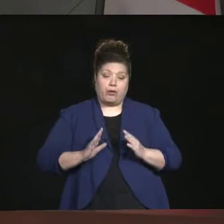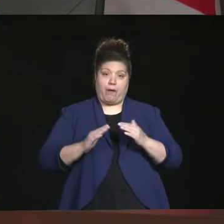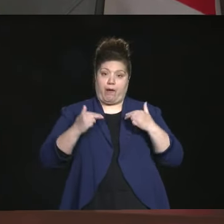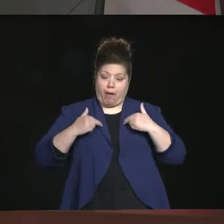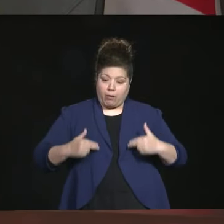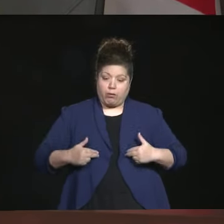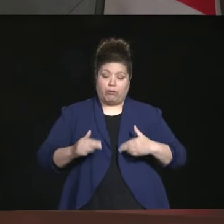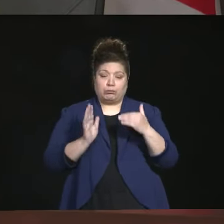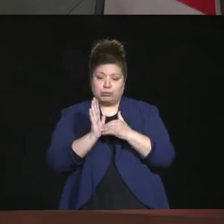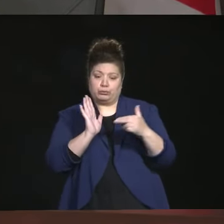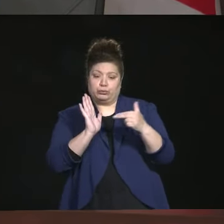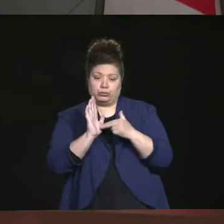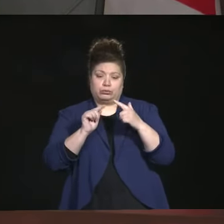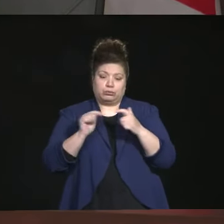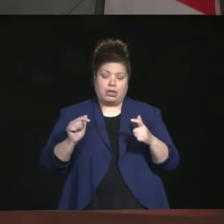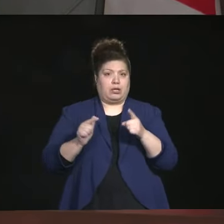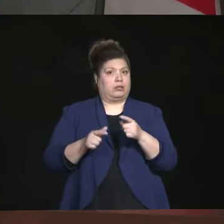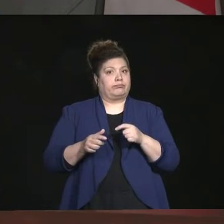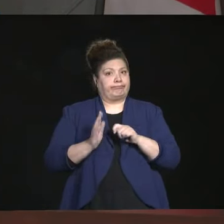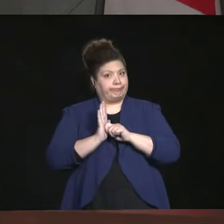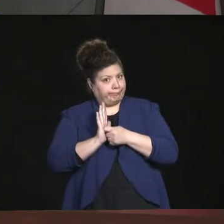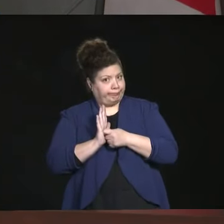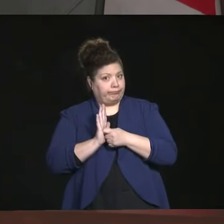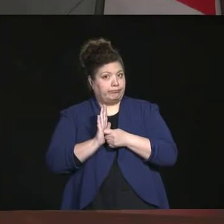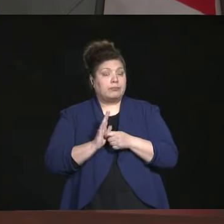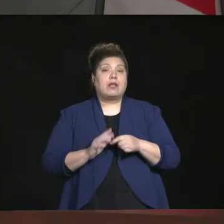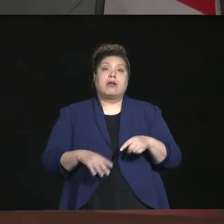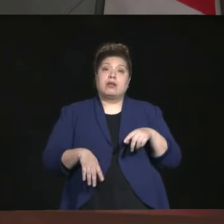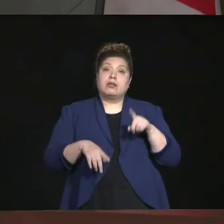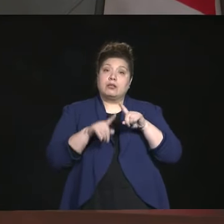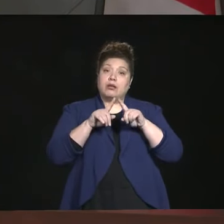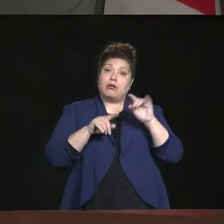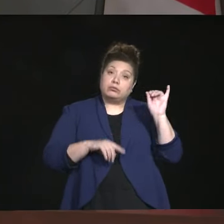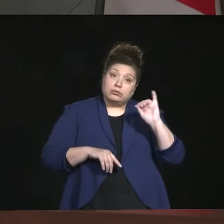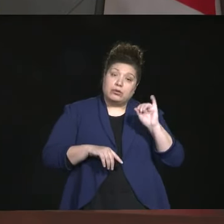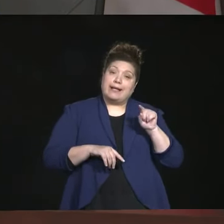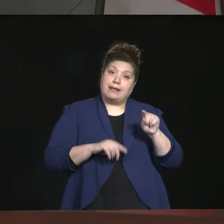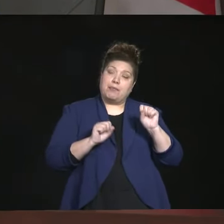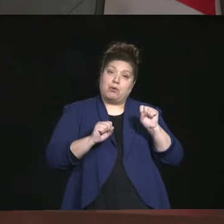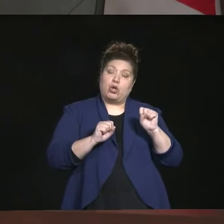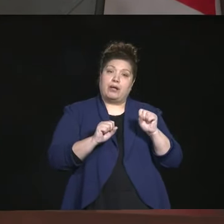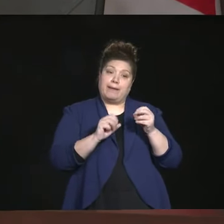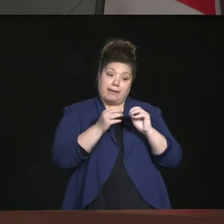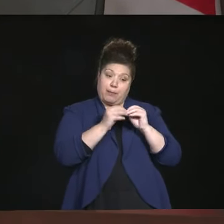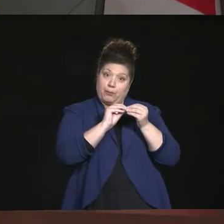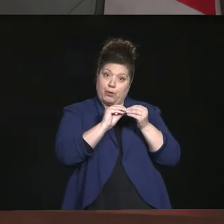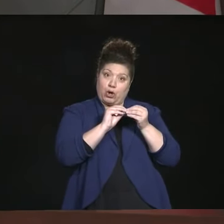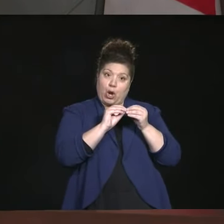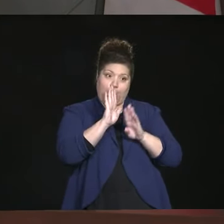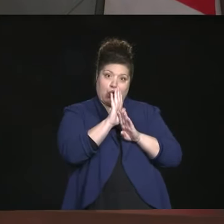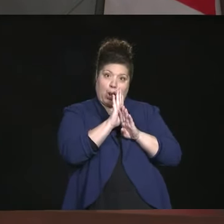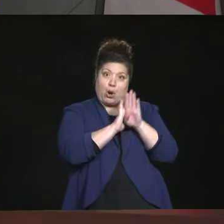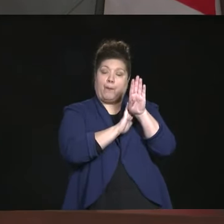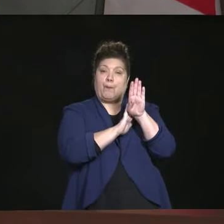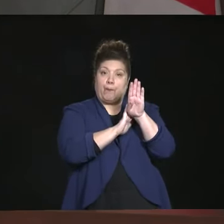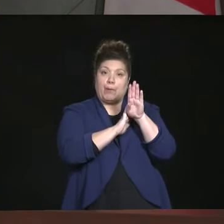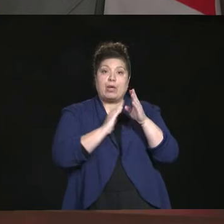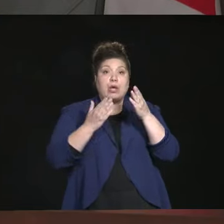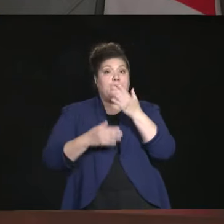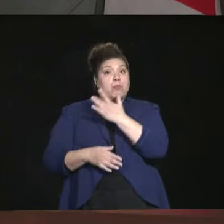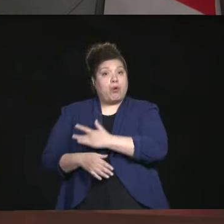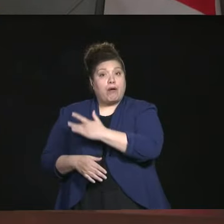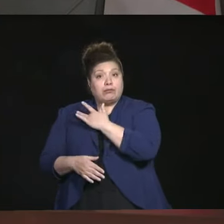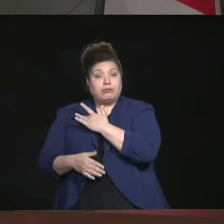Secondly, is looking at surge capacity. So with the provinces and territories having already engaged